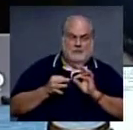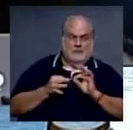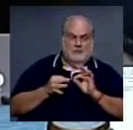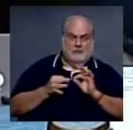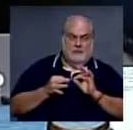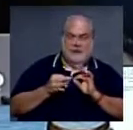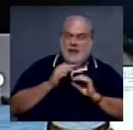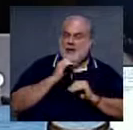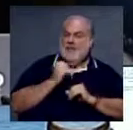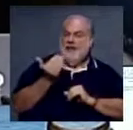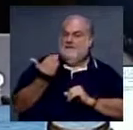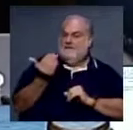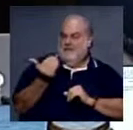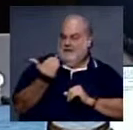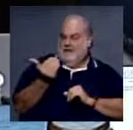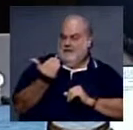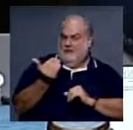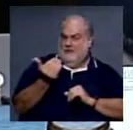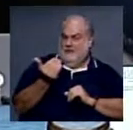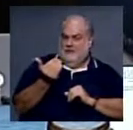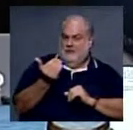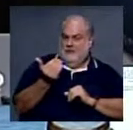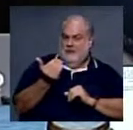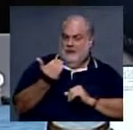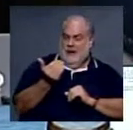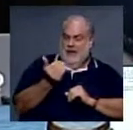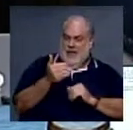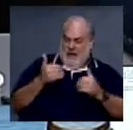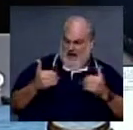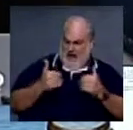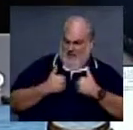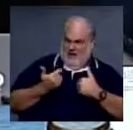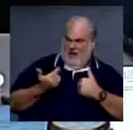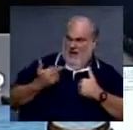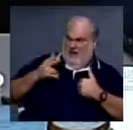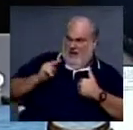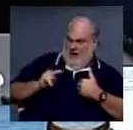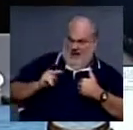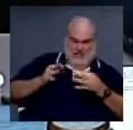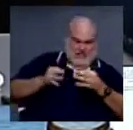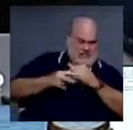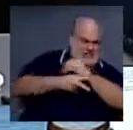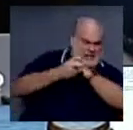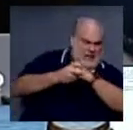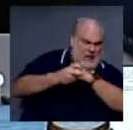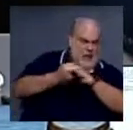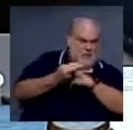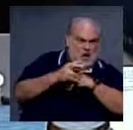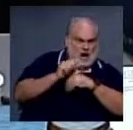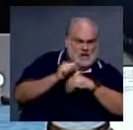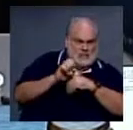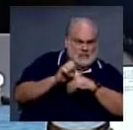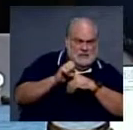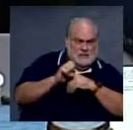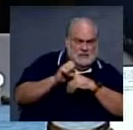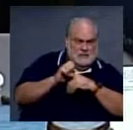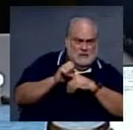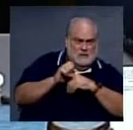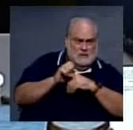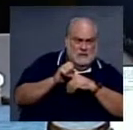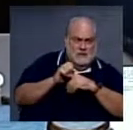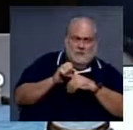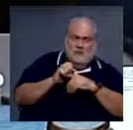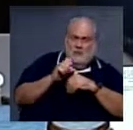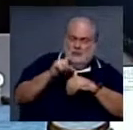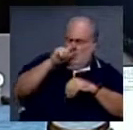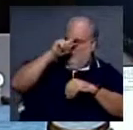know, a 15-year-old that can have a 9mm and decide he's going to steal somebody's purse and the gun and uses a gun. You've got to